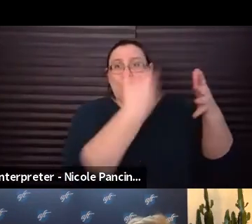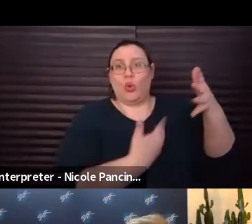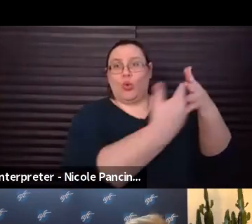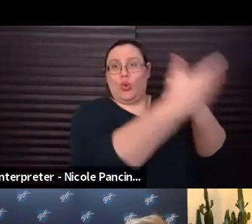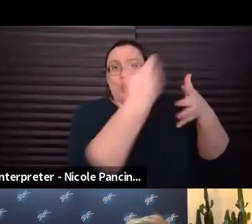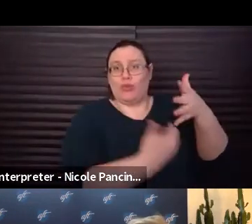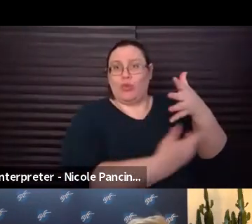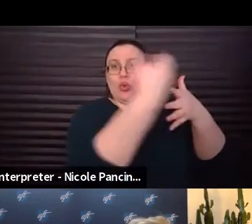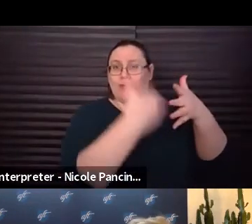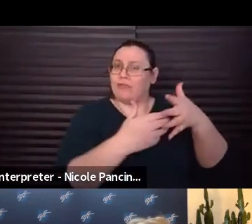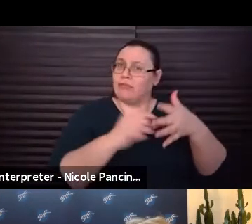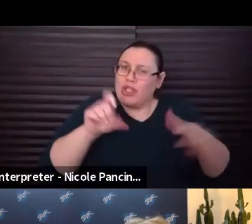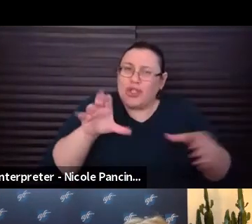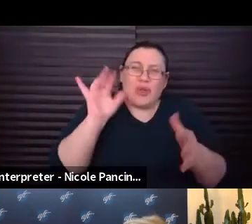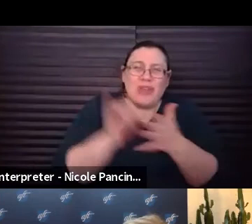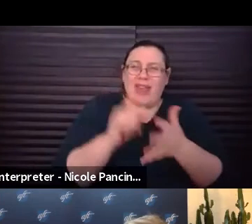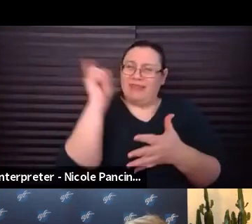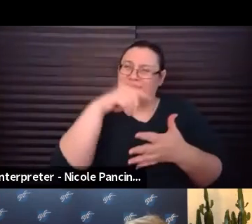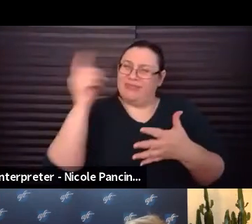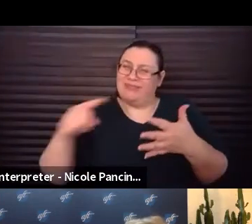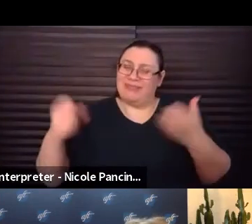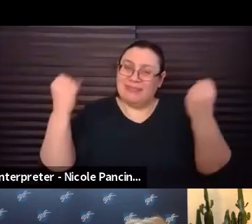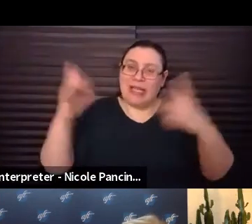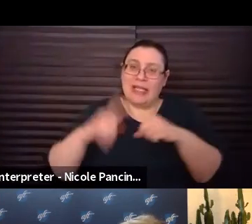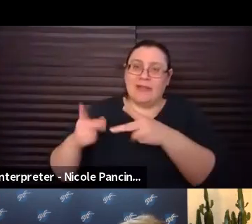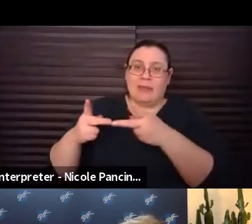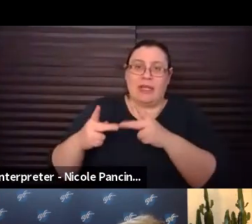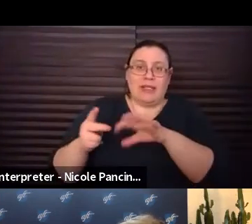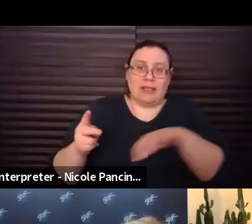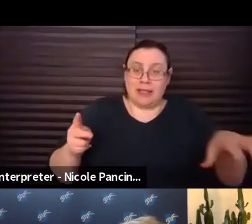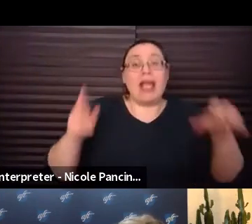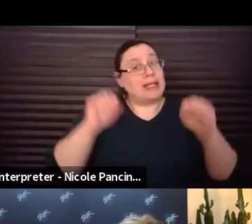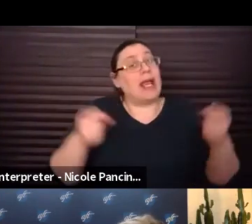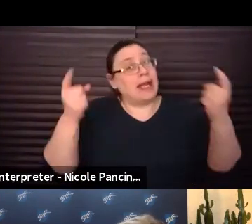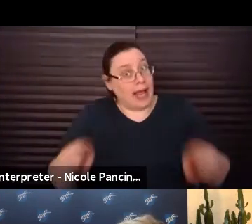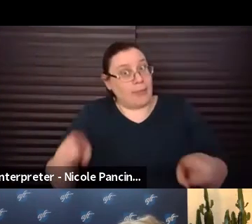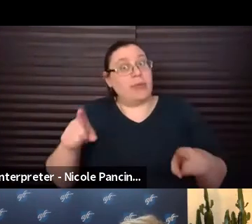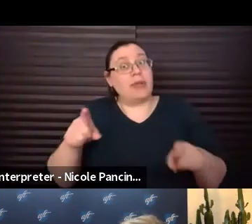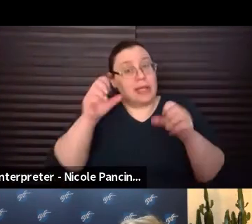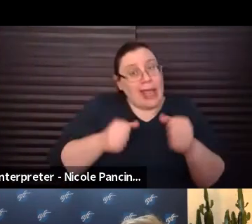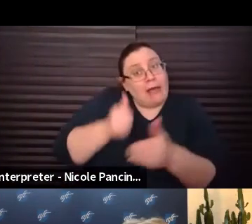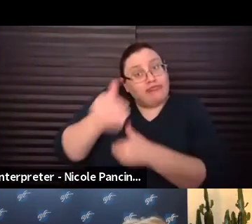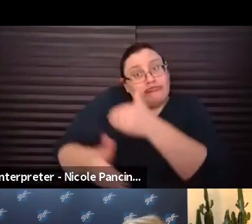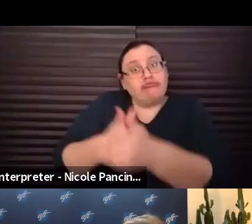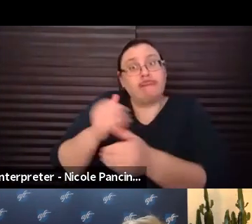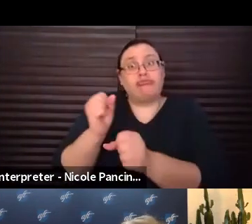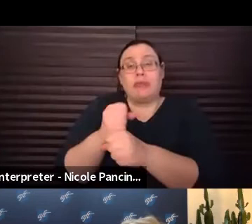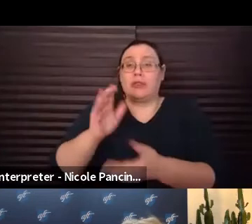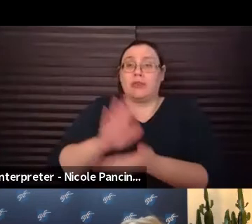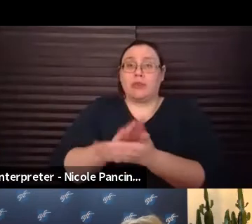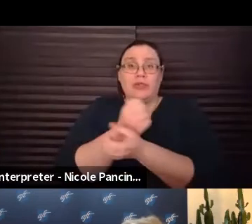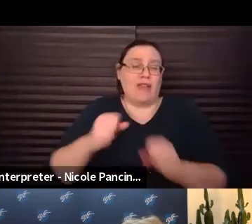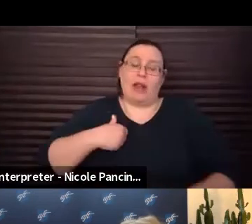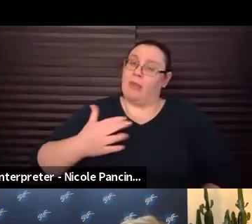that in all sorts of different places. So there's a pathway to making schools safe. I'm happy to go